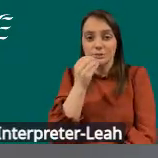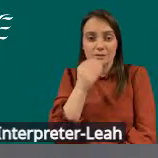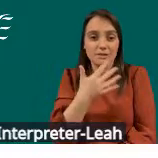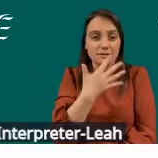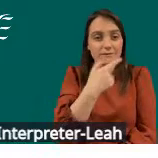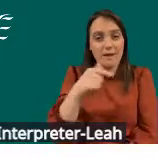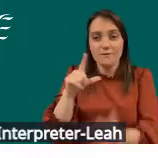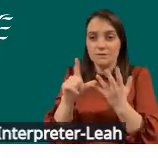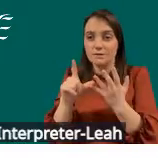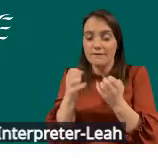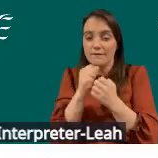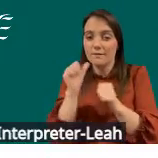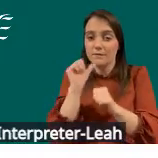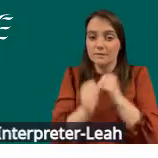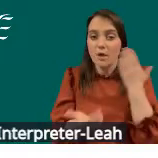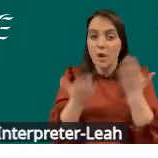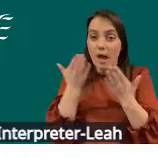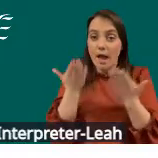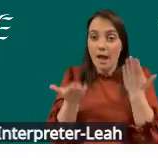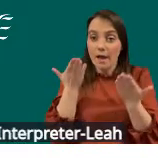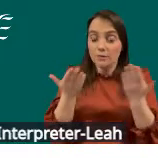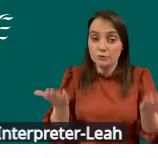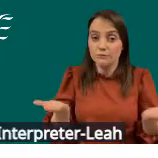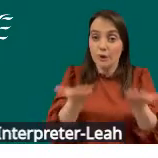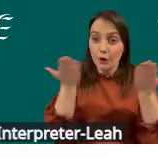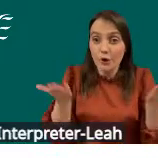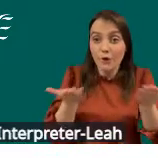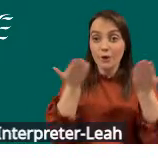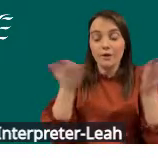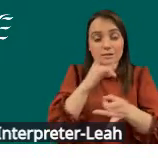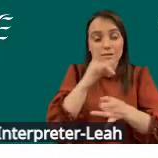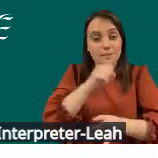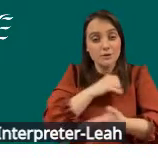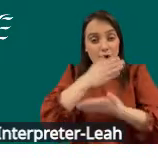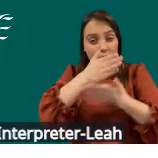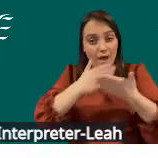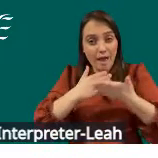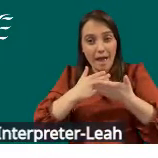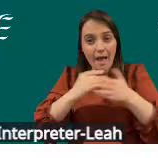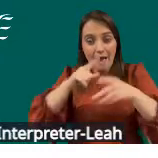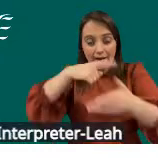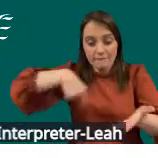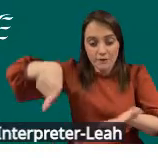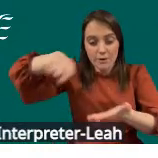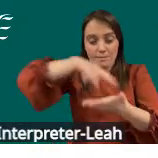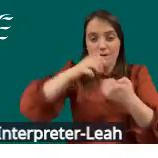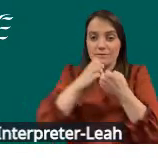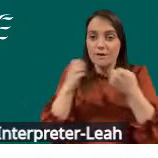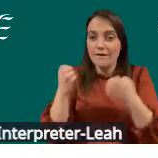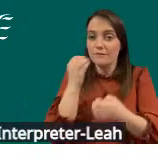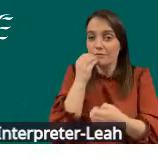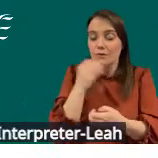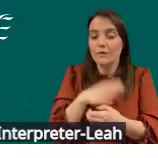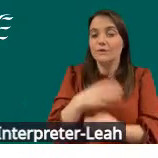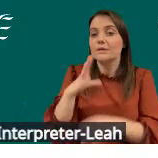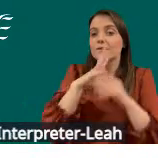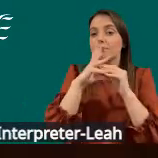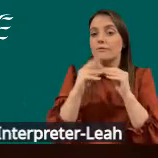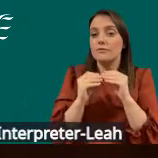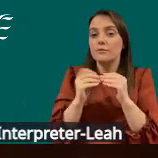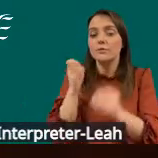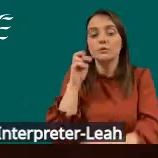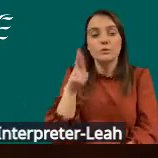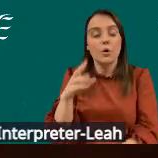recommended. The easy way to encourage this is to make sure that at least half of your plate at every meal is fruits or vegetables.